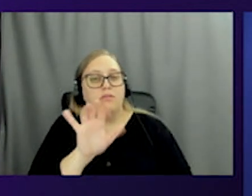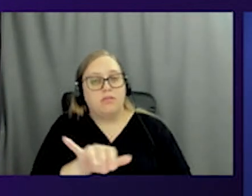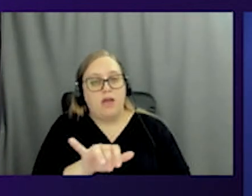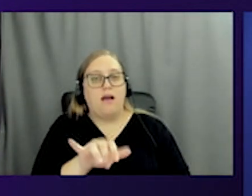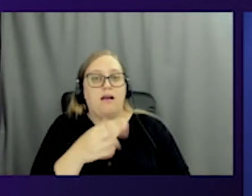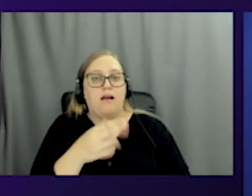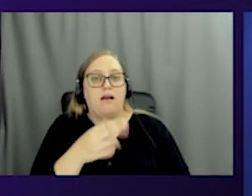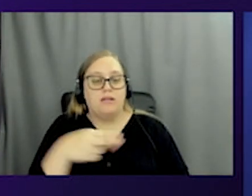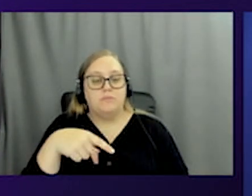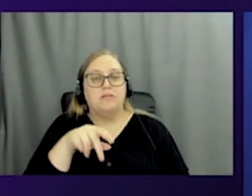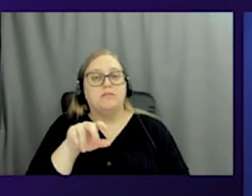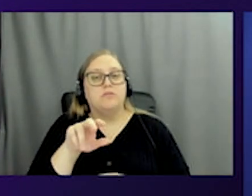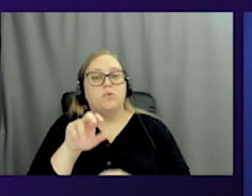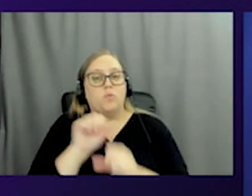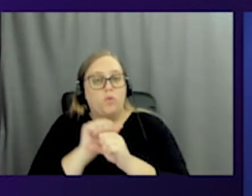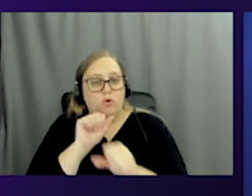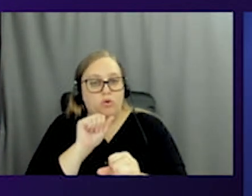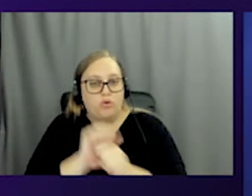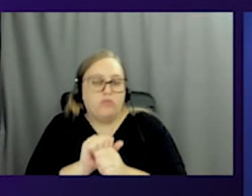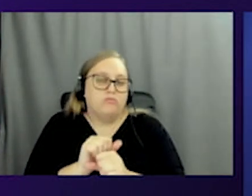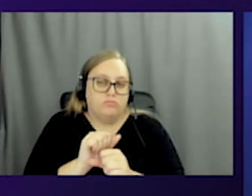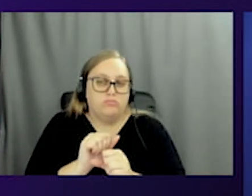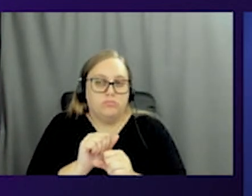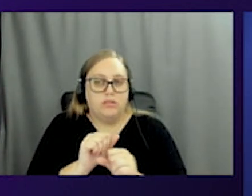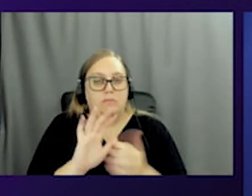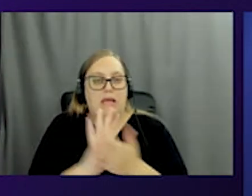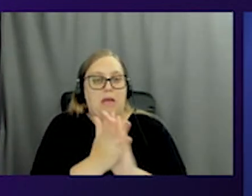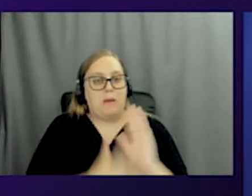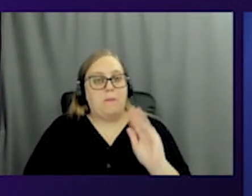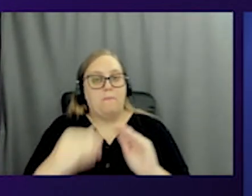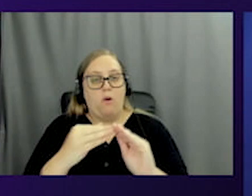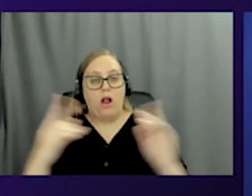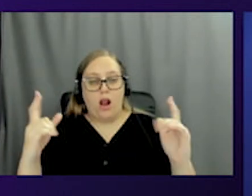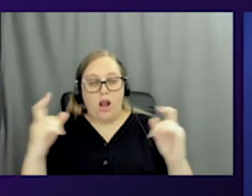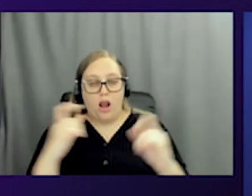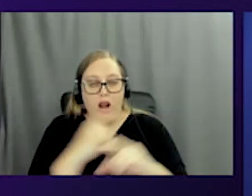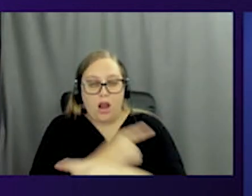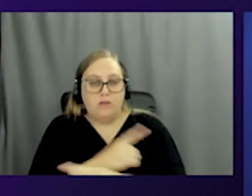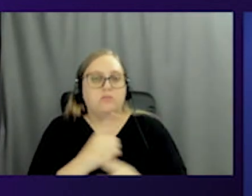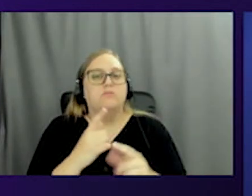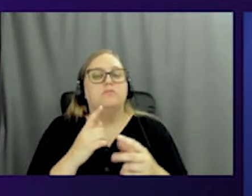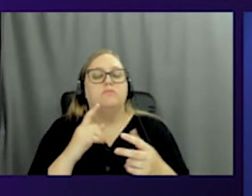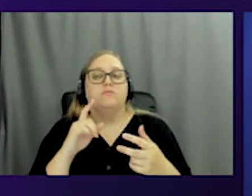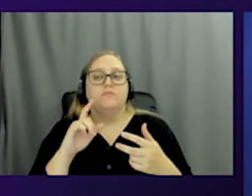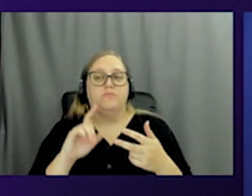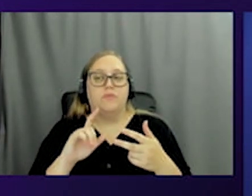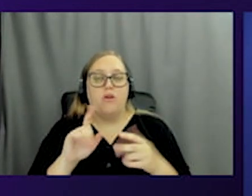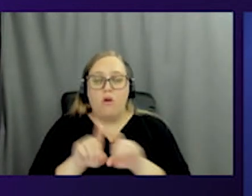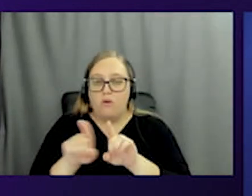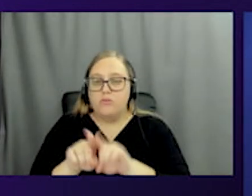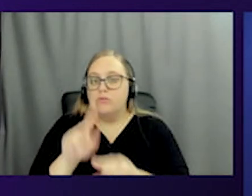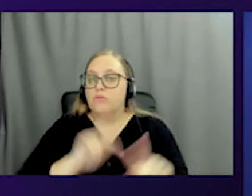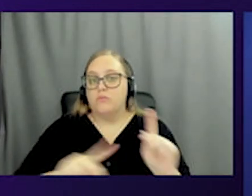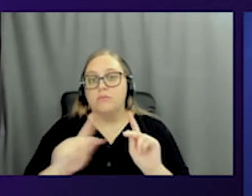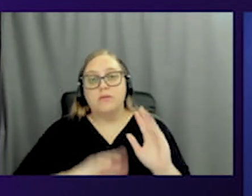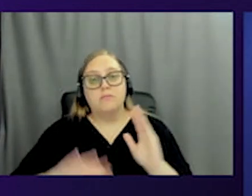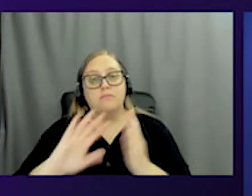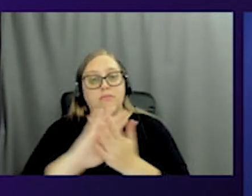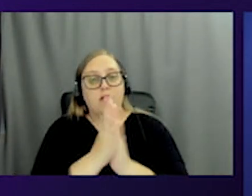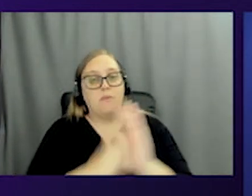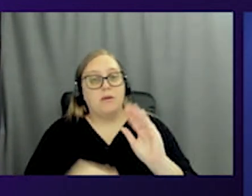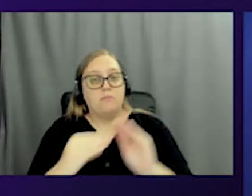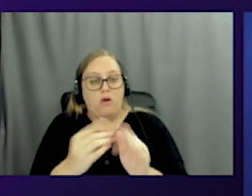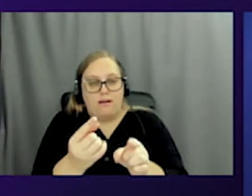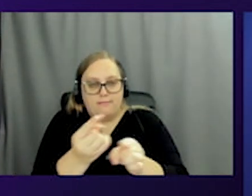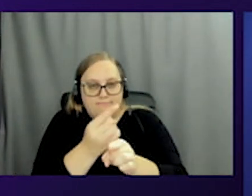HPC work become more and more increasing complex. And also, people are looking for more and more accurate of the